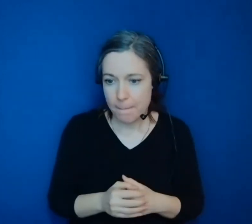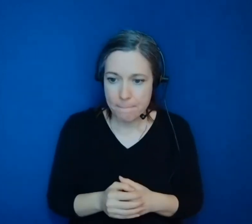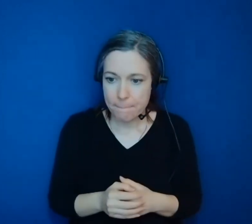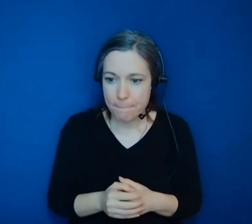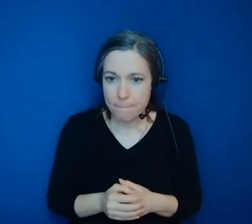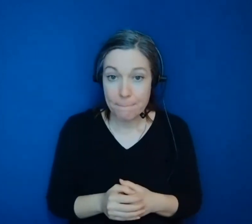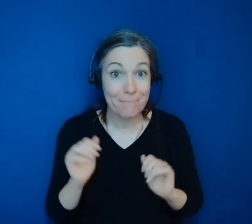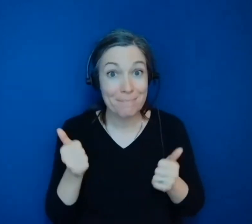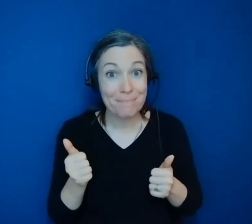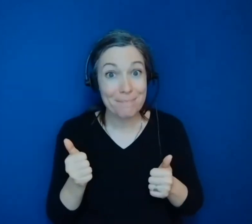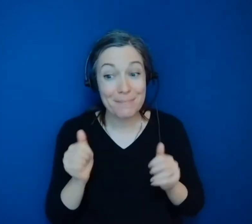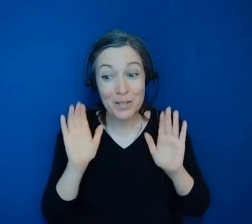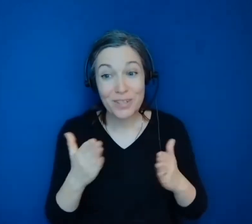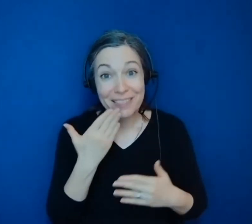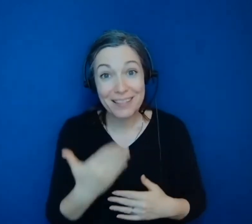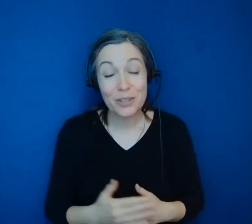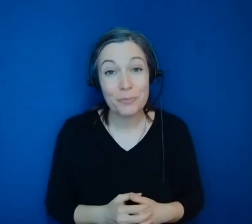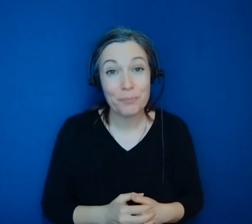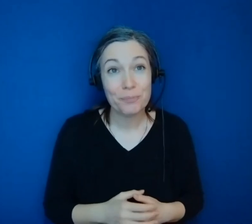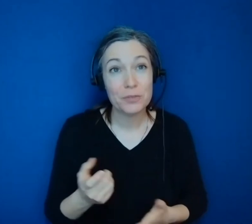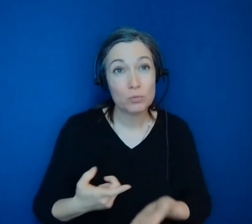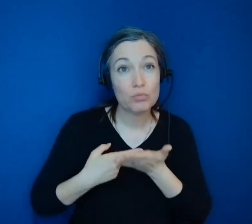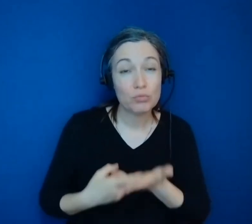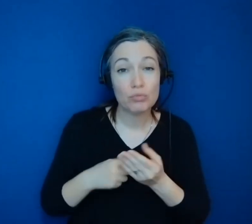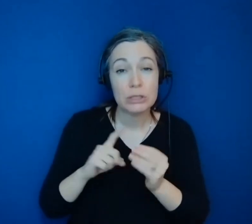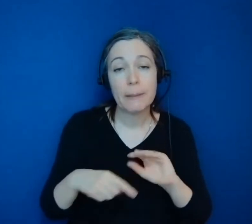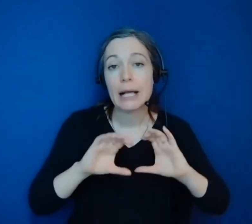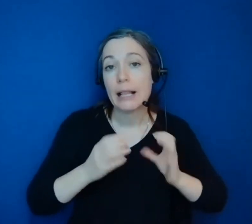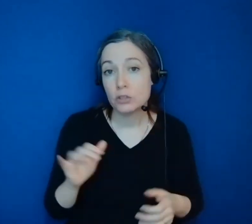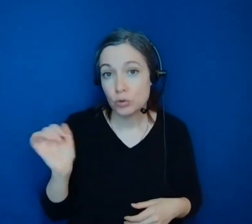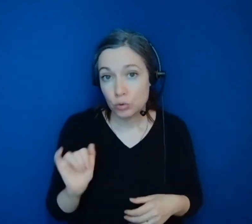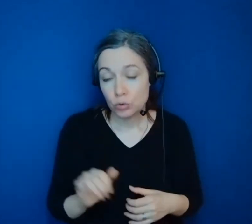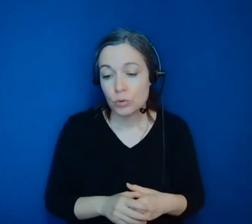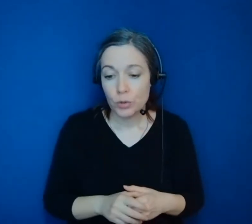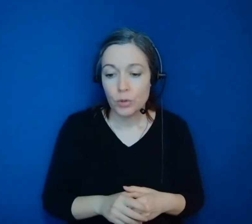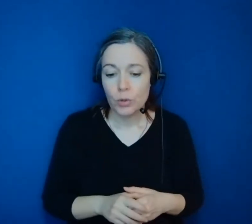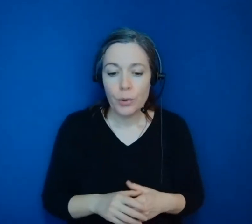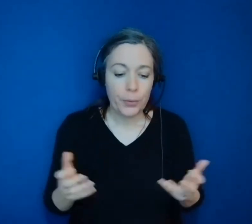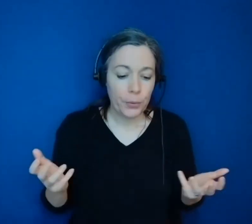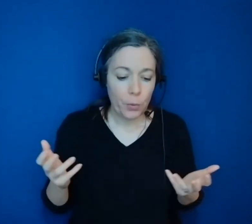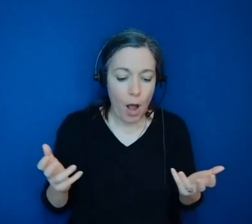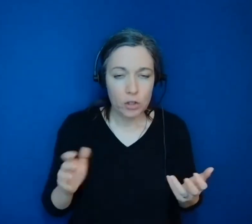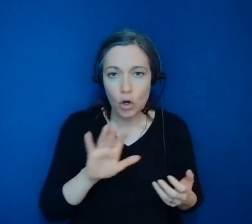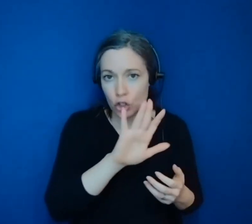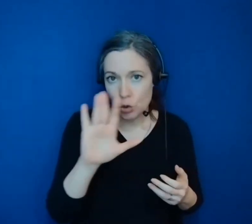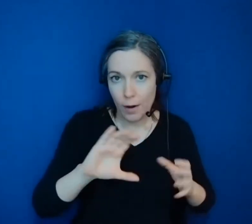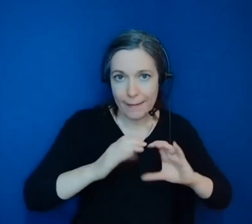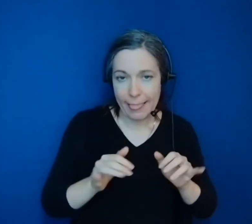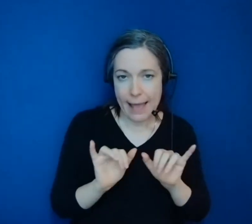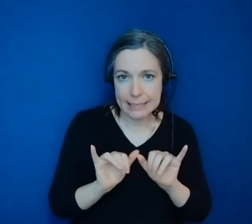Awesome great thanks so since we're talking about classes as well. What are your class sizes